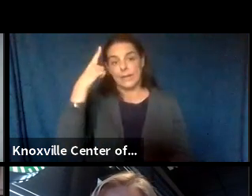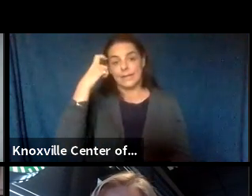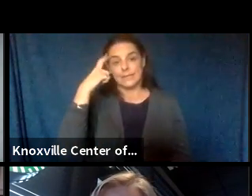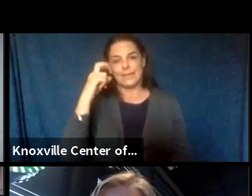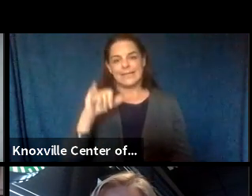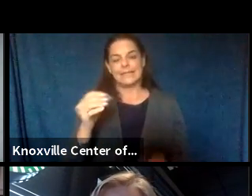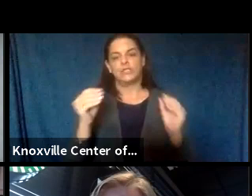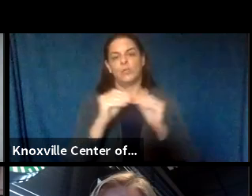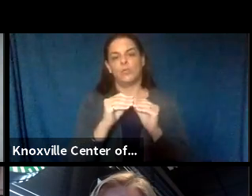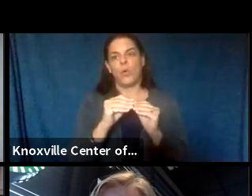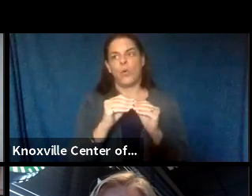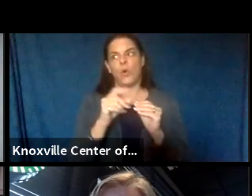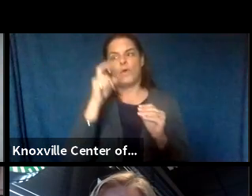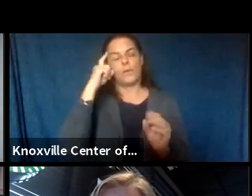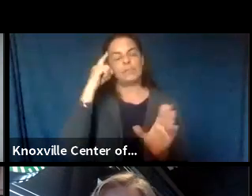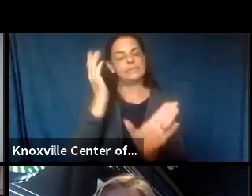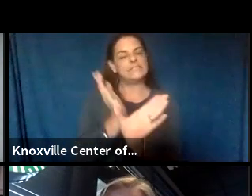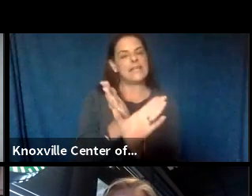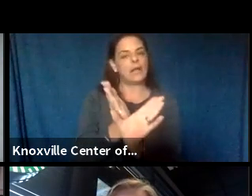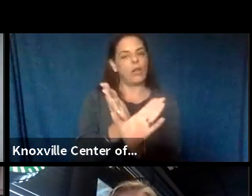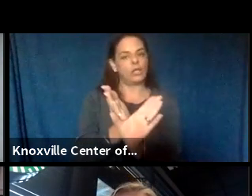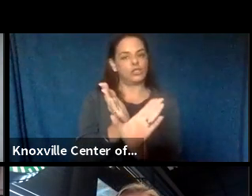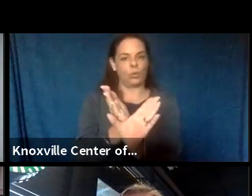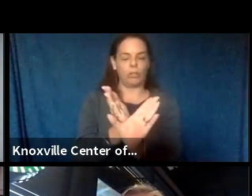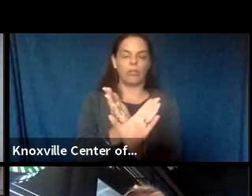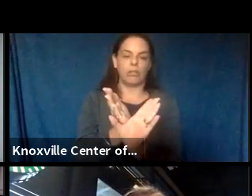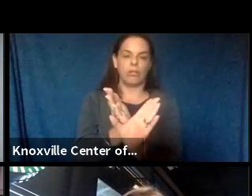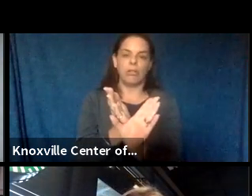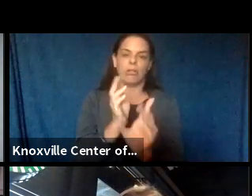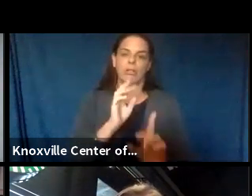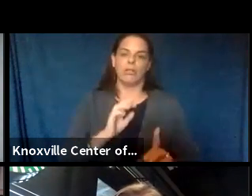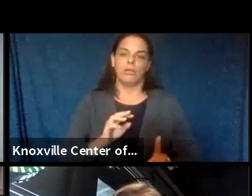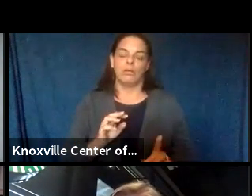a psychological standpoint that this